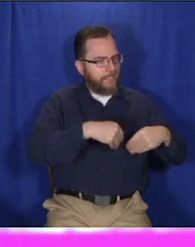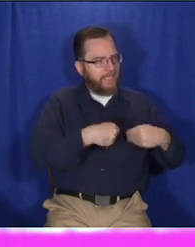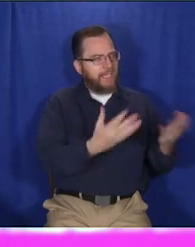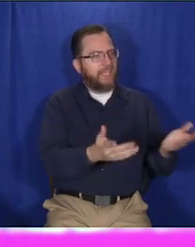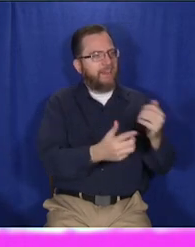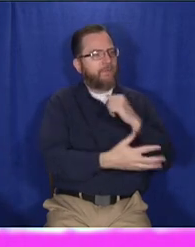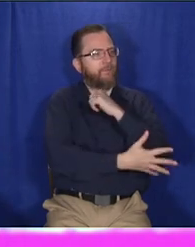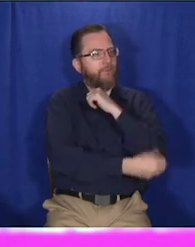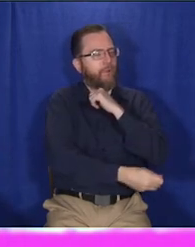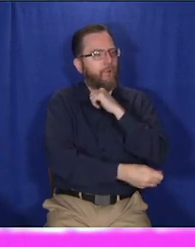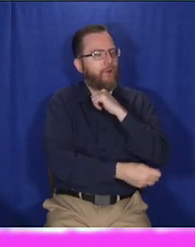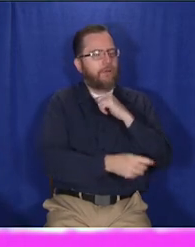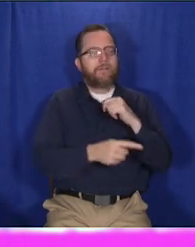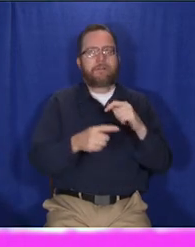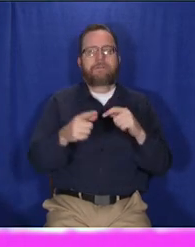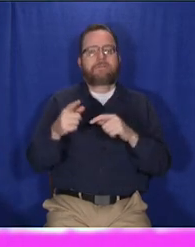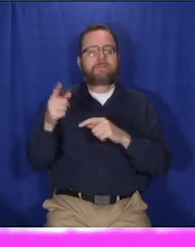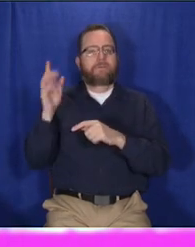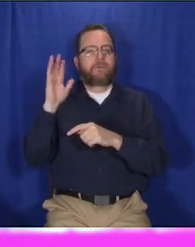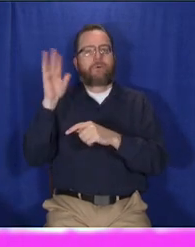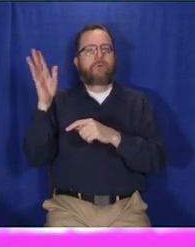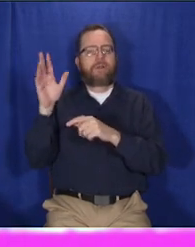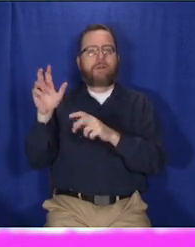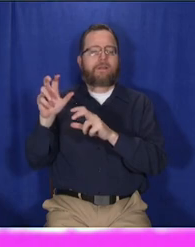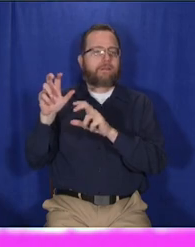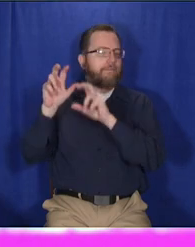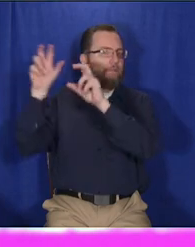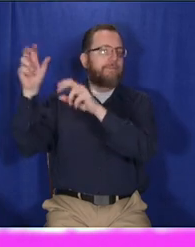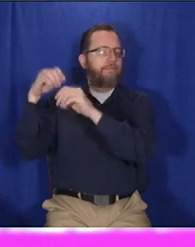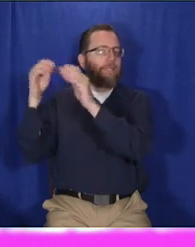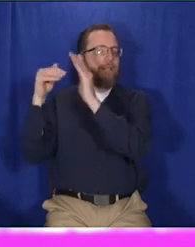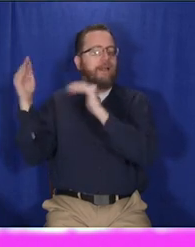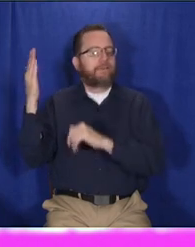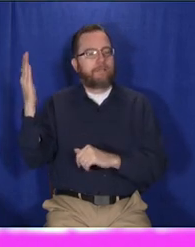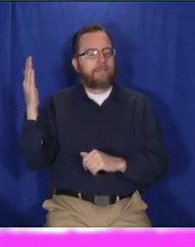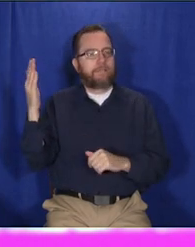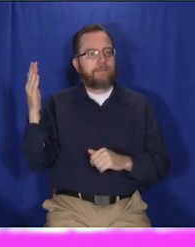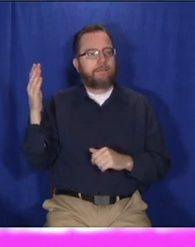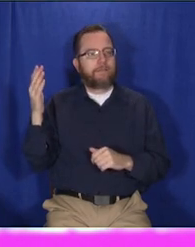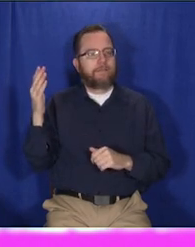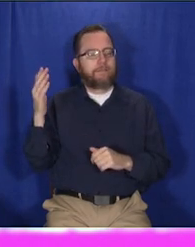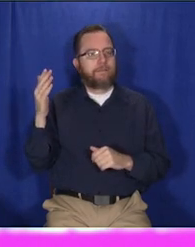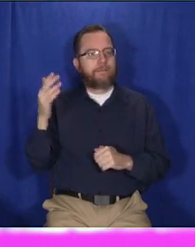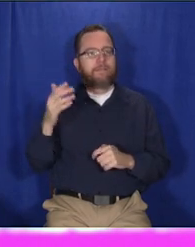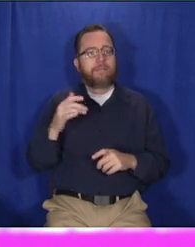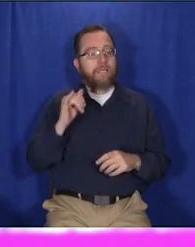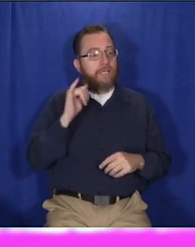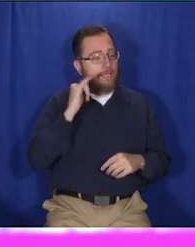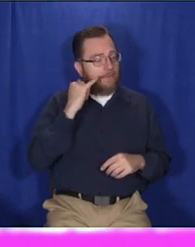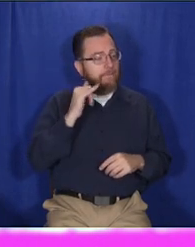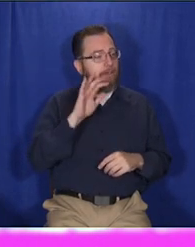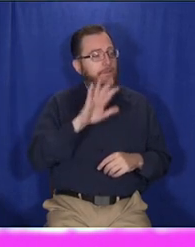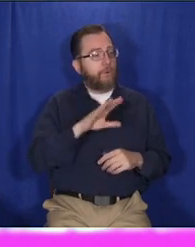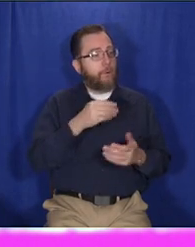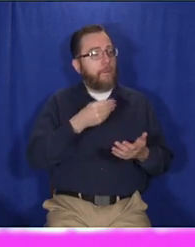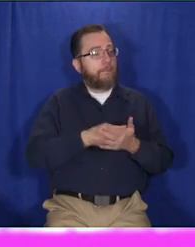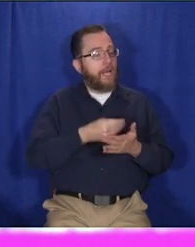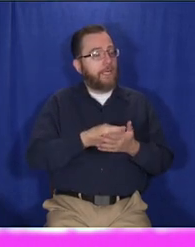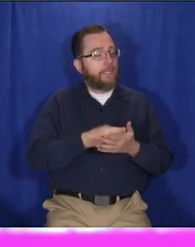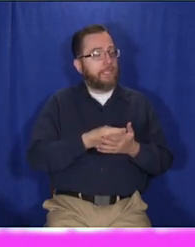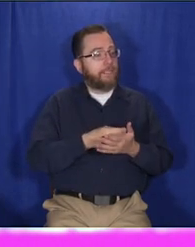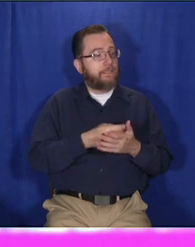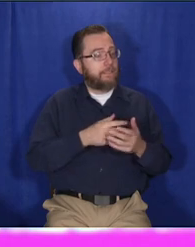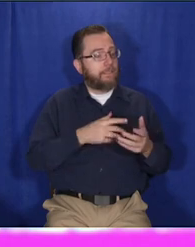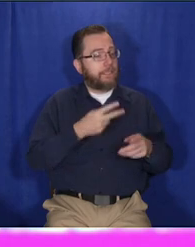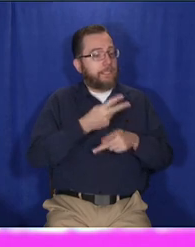says, Luke 12:33, sell your possessions and give to the needy. Provide yourselves with money bags that do not grow old, with a treasure in the heavens